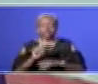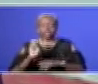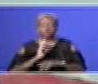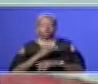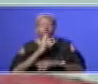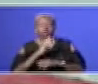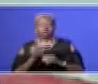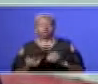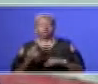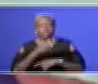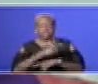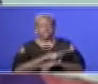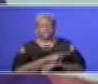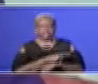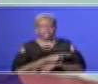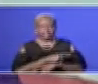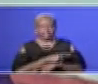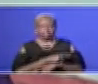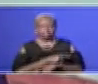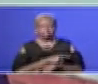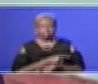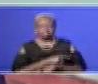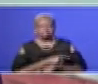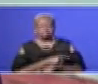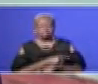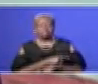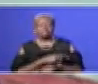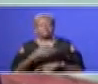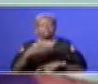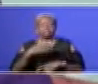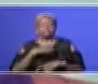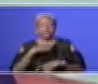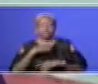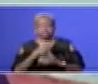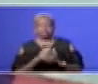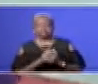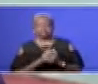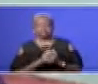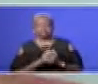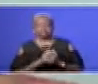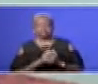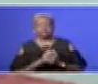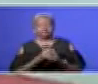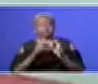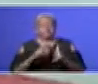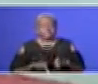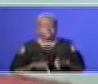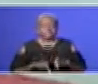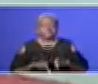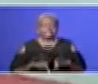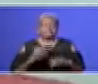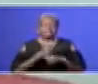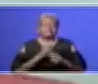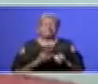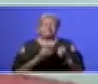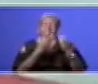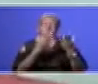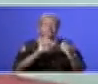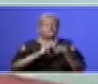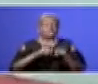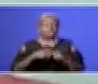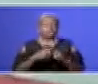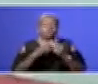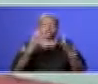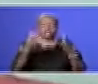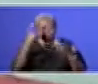Road riot and the strike and those things where persons would have sacrificed so much for us to enjoy